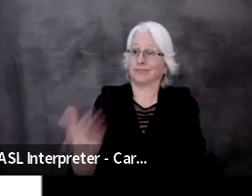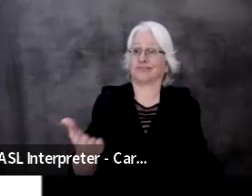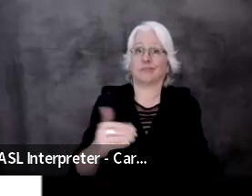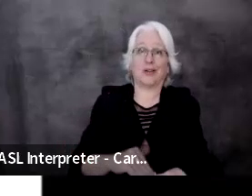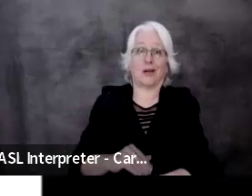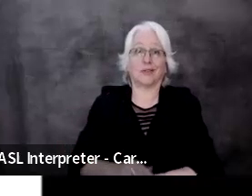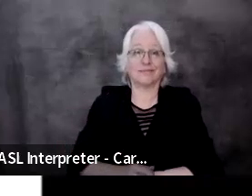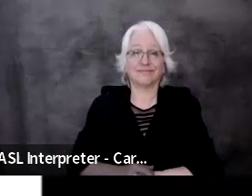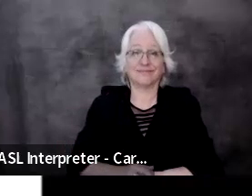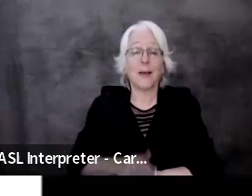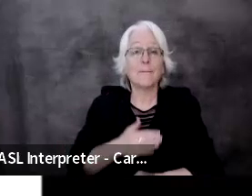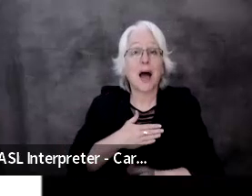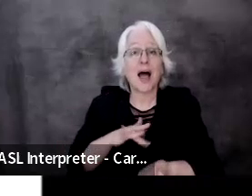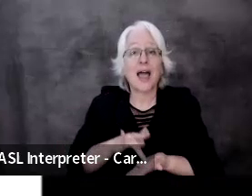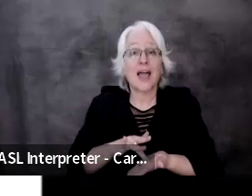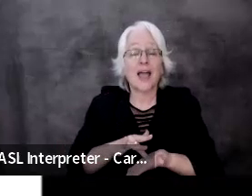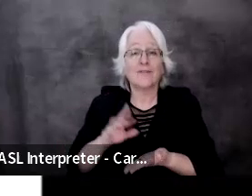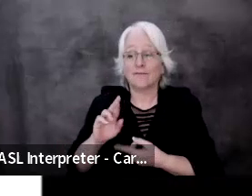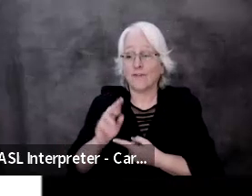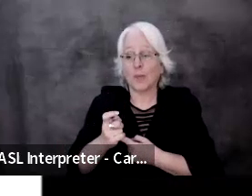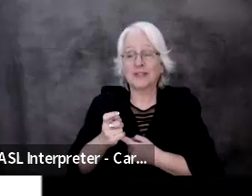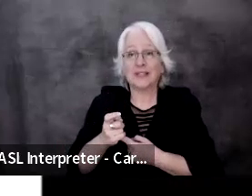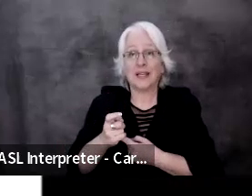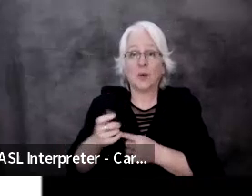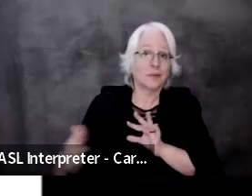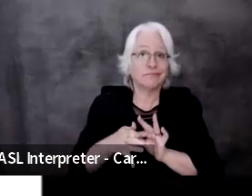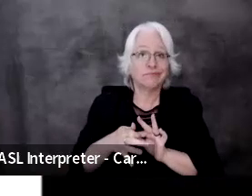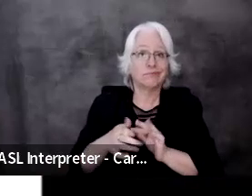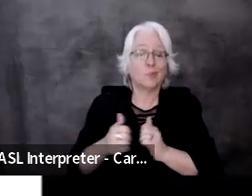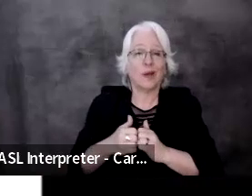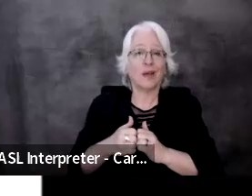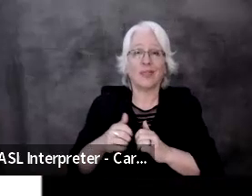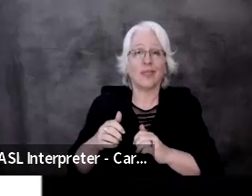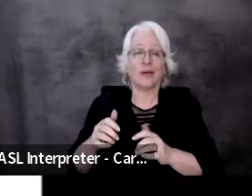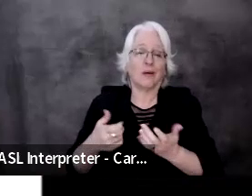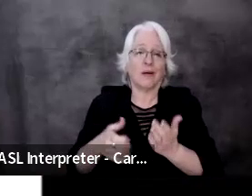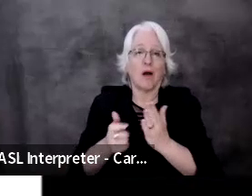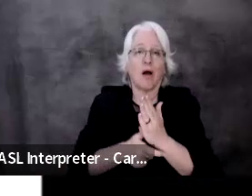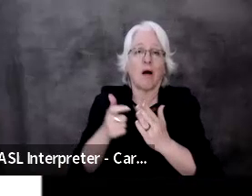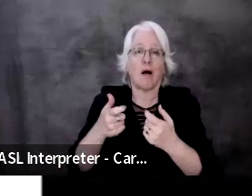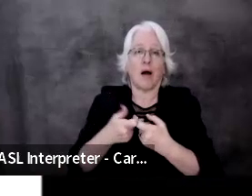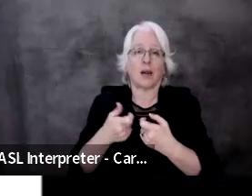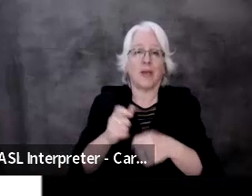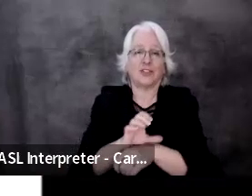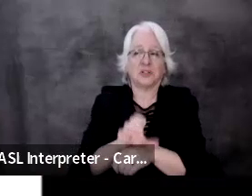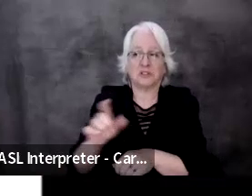Even my pharmacy was based on automation, and they could send my medicine. Socializing during that stay-at-home period, we all